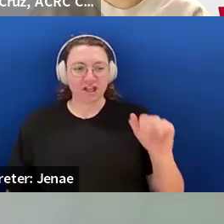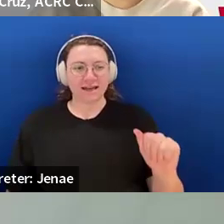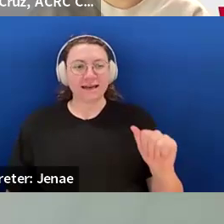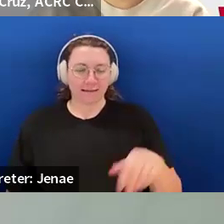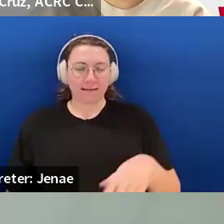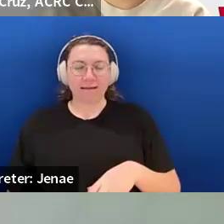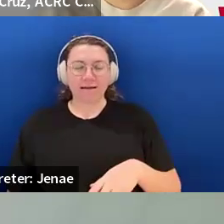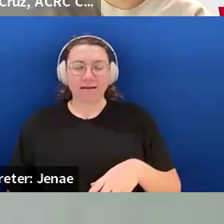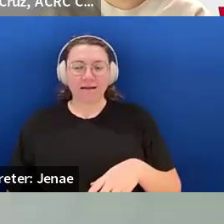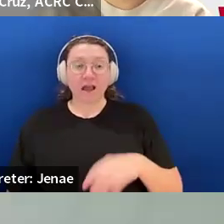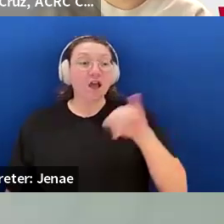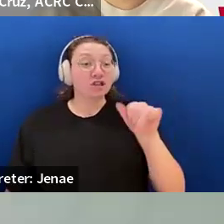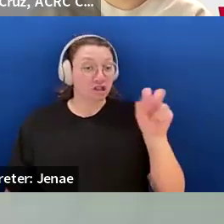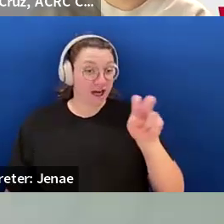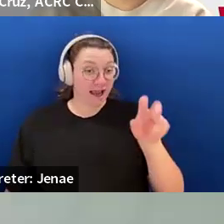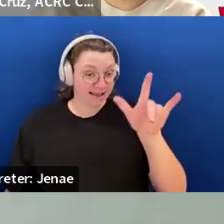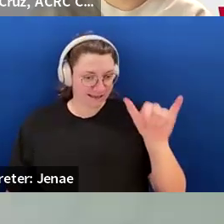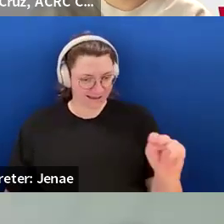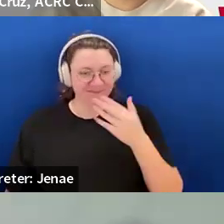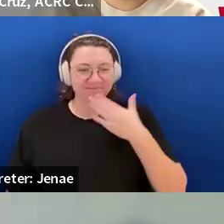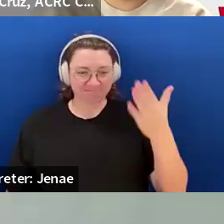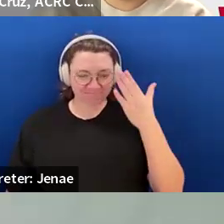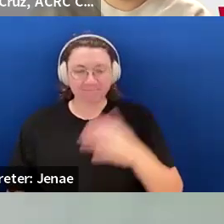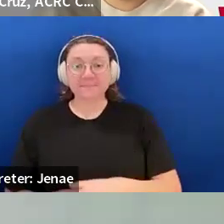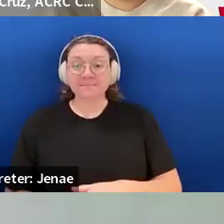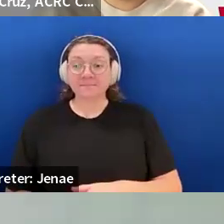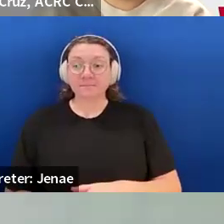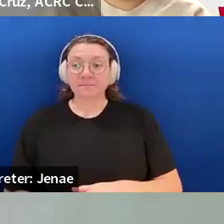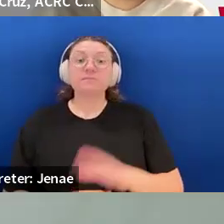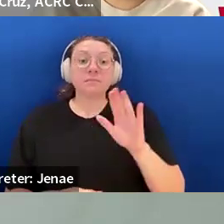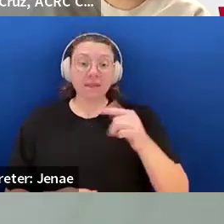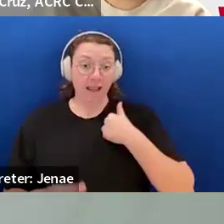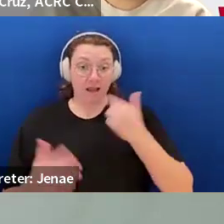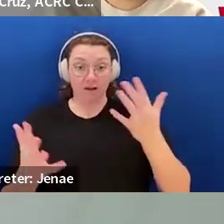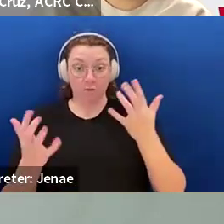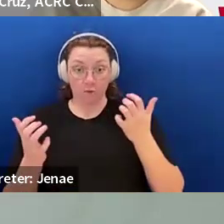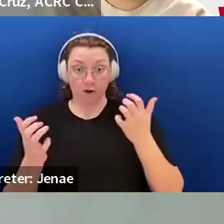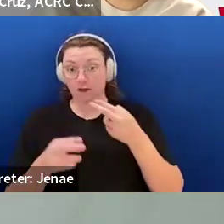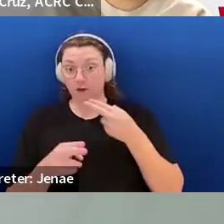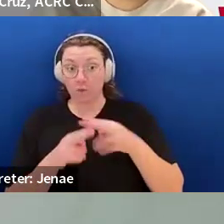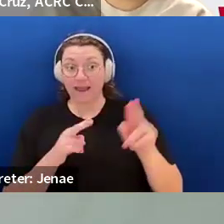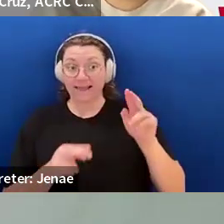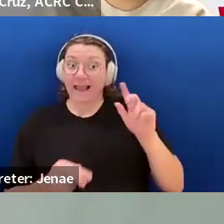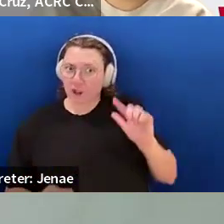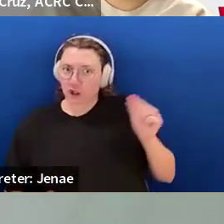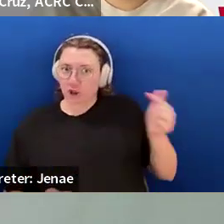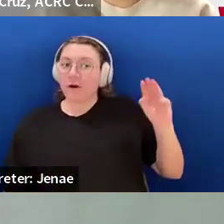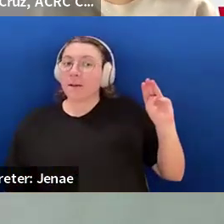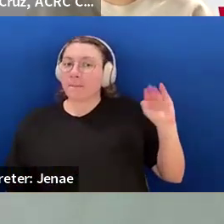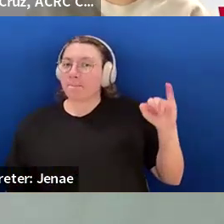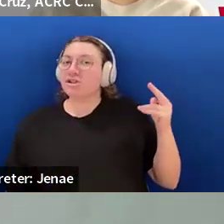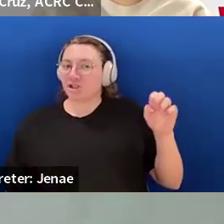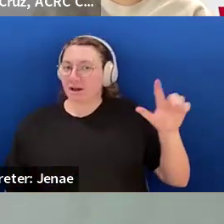that we have Miss Jaslyn on. Good morning, Miss Jaslyn. So I want to actually turn it over really quick to Miss Michelle Duchesne, who has a